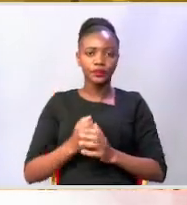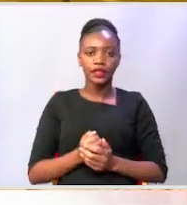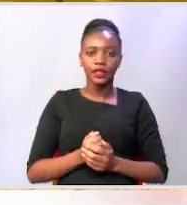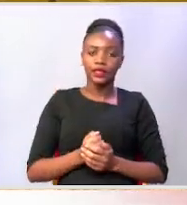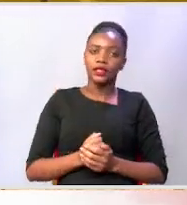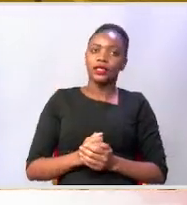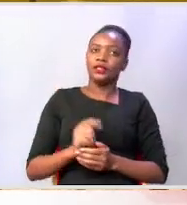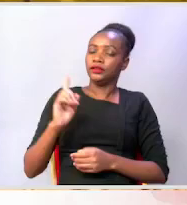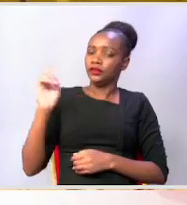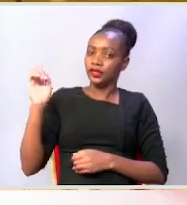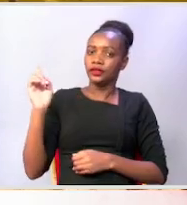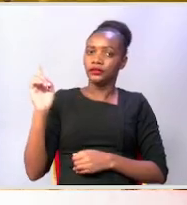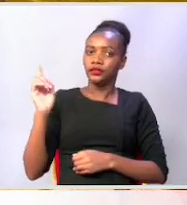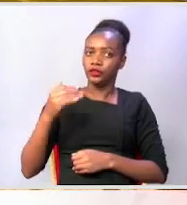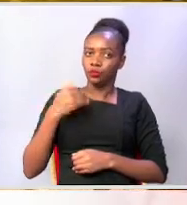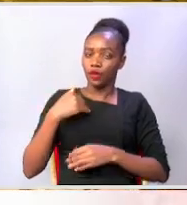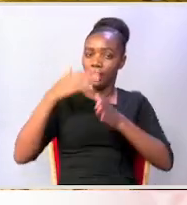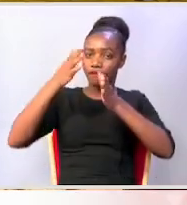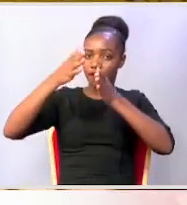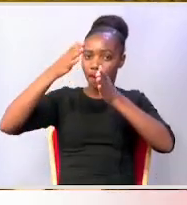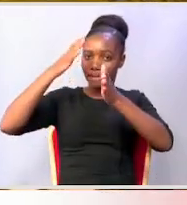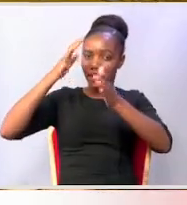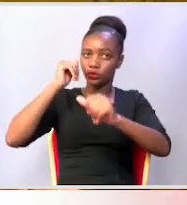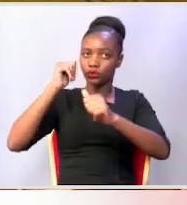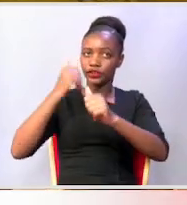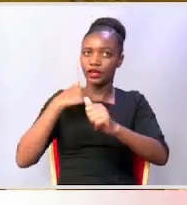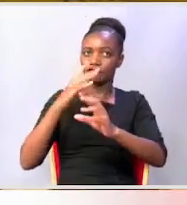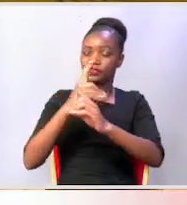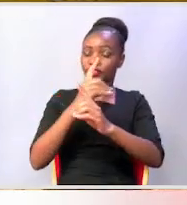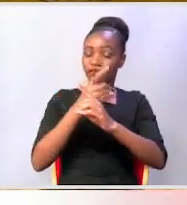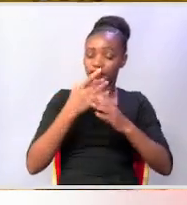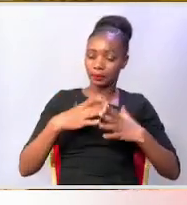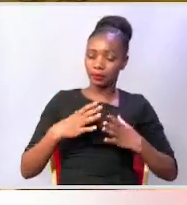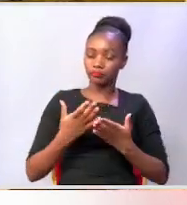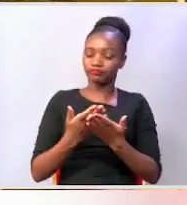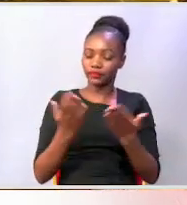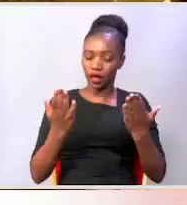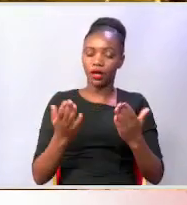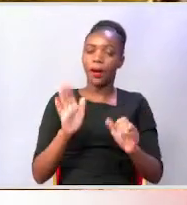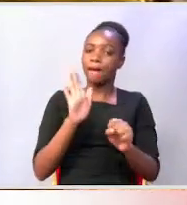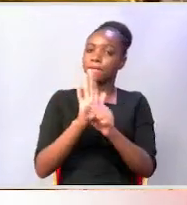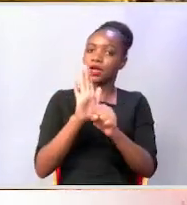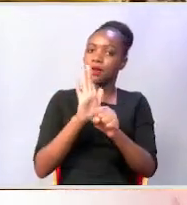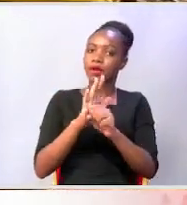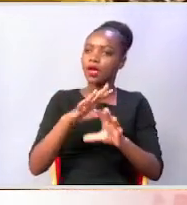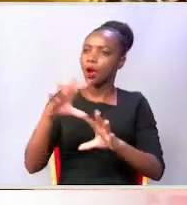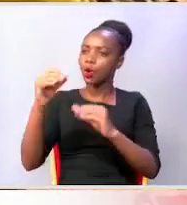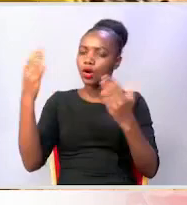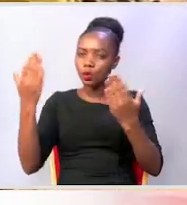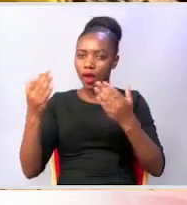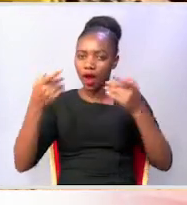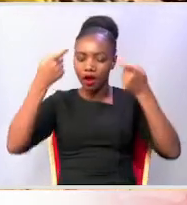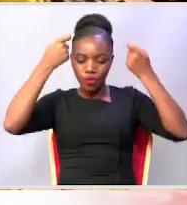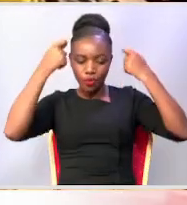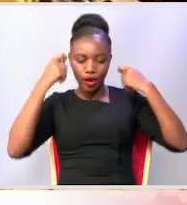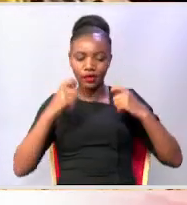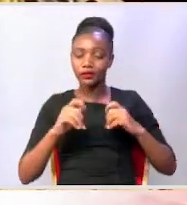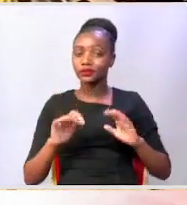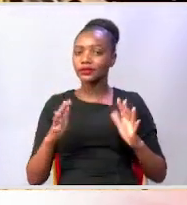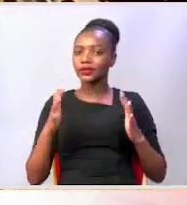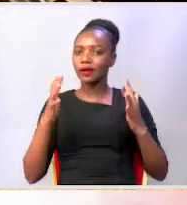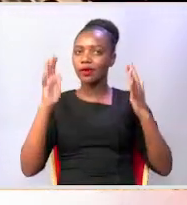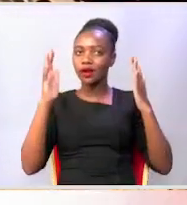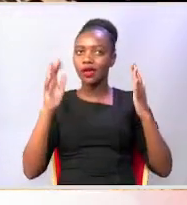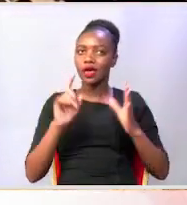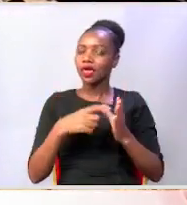On the side is the wreckage of a bus that had carried a number of passengers, majority of whom were on their way to a wedding ceremony. By